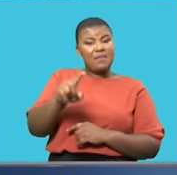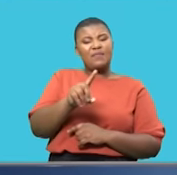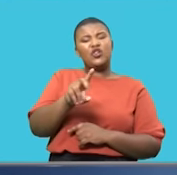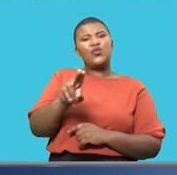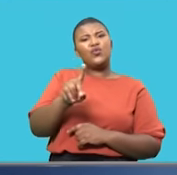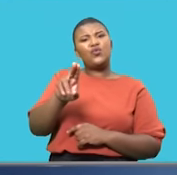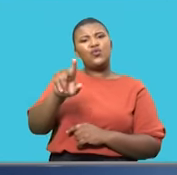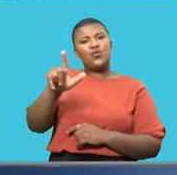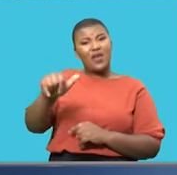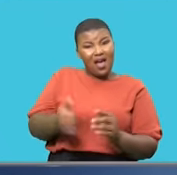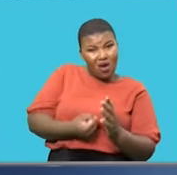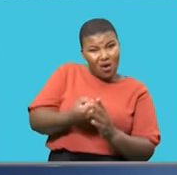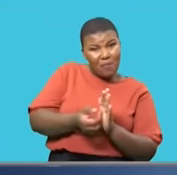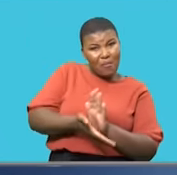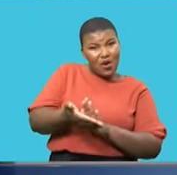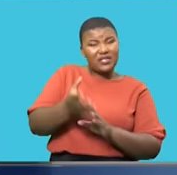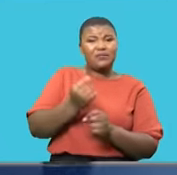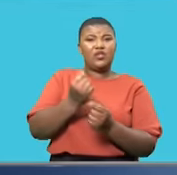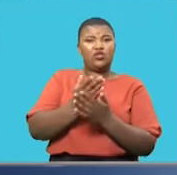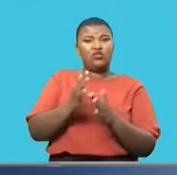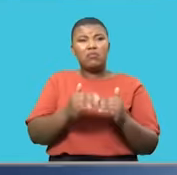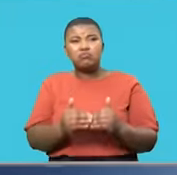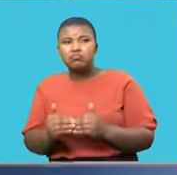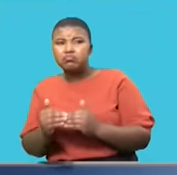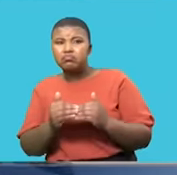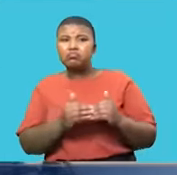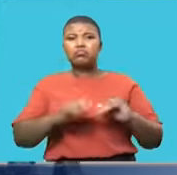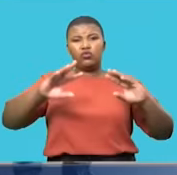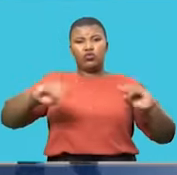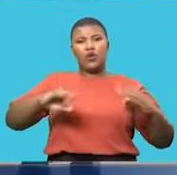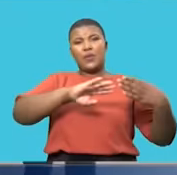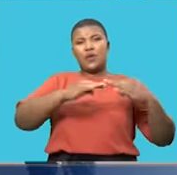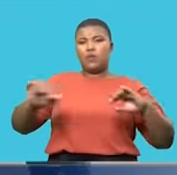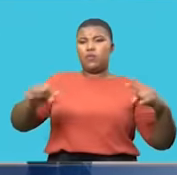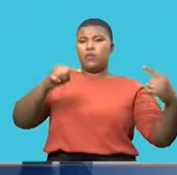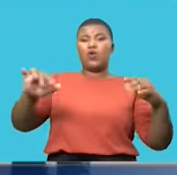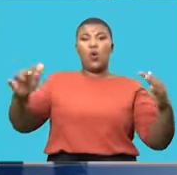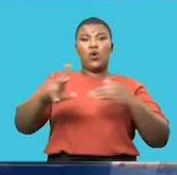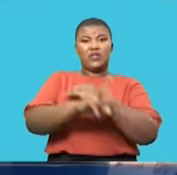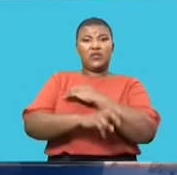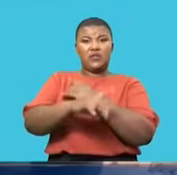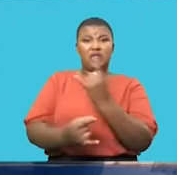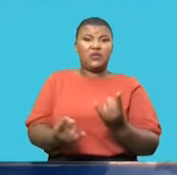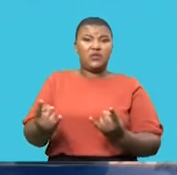mediator to just try and resist the community members from getting violent and, you know, possibly looting the shops.